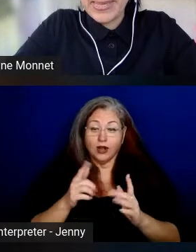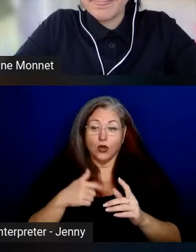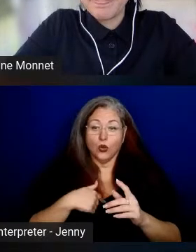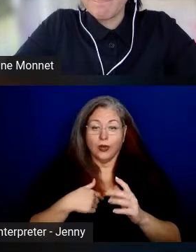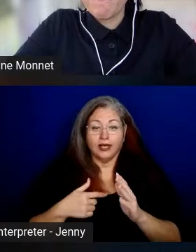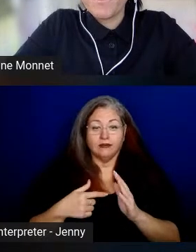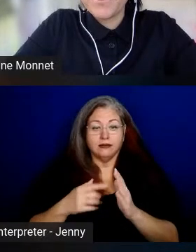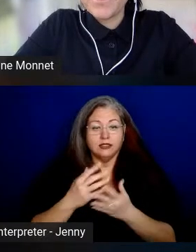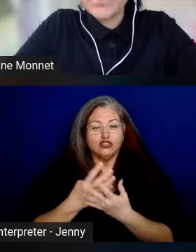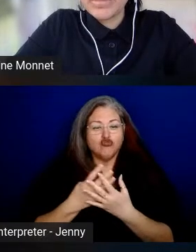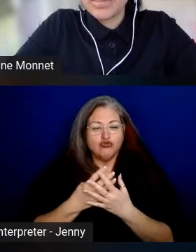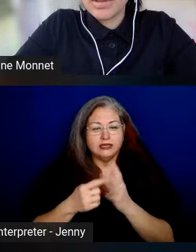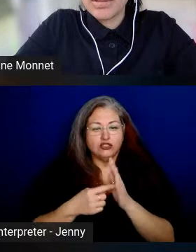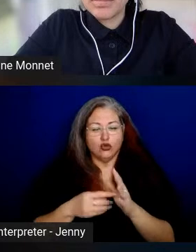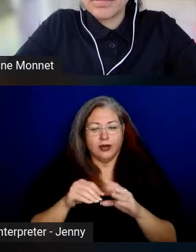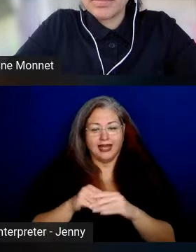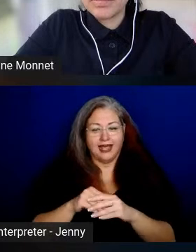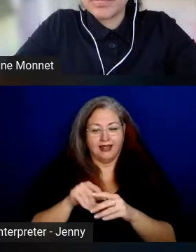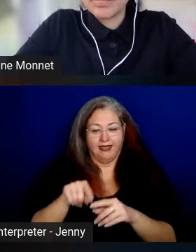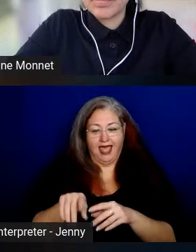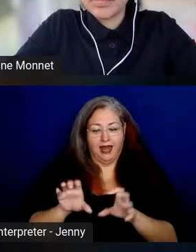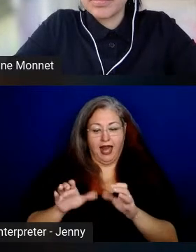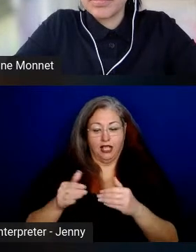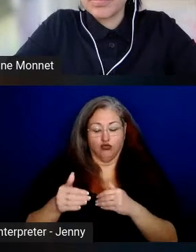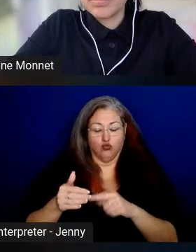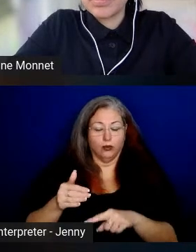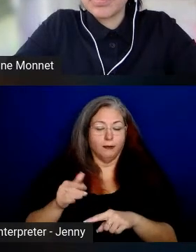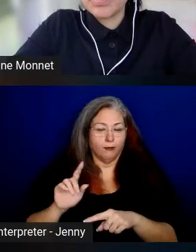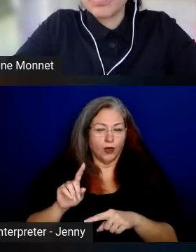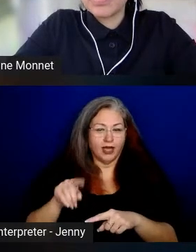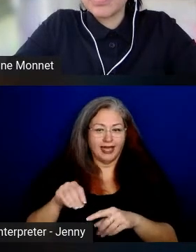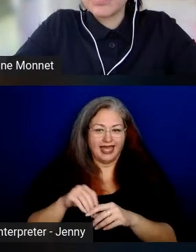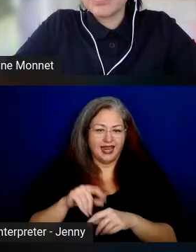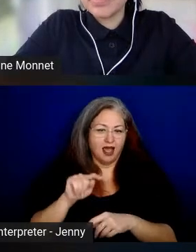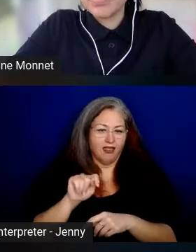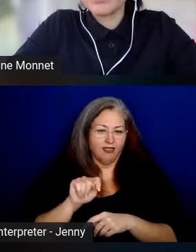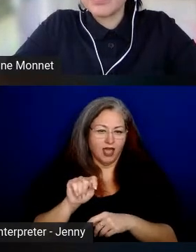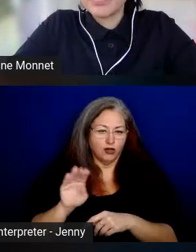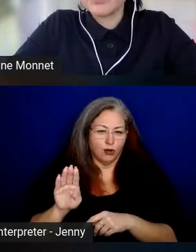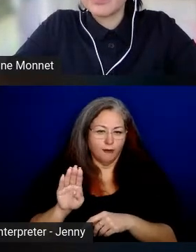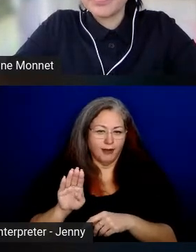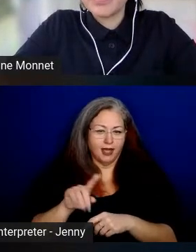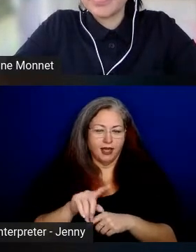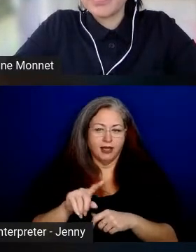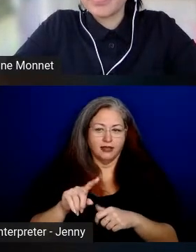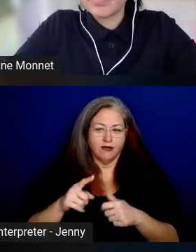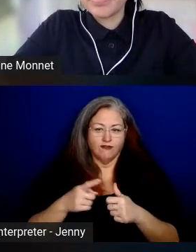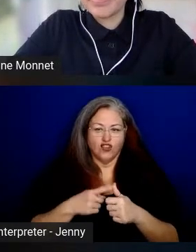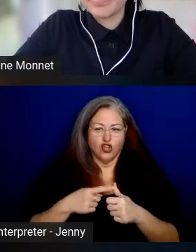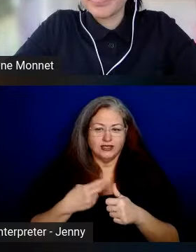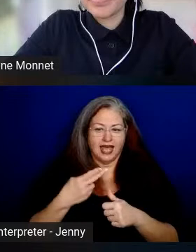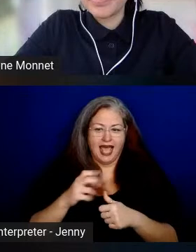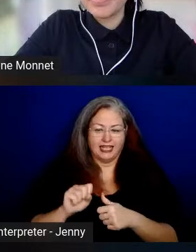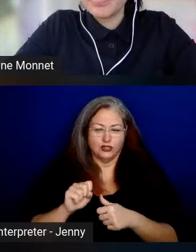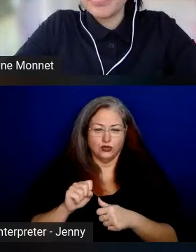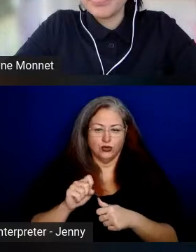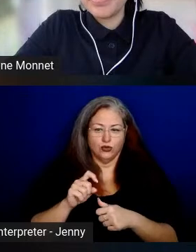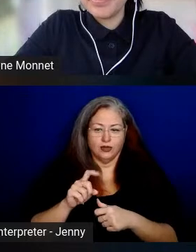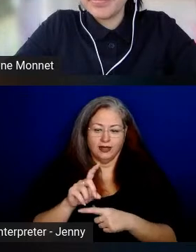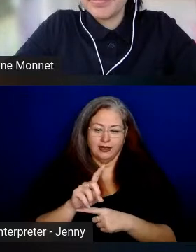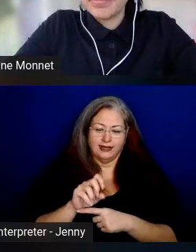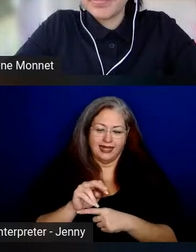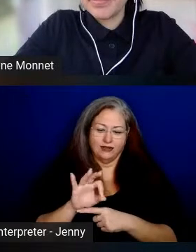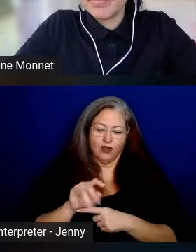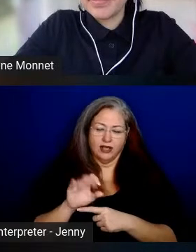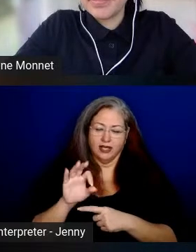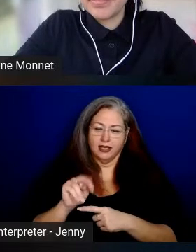film in a classroom in Thunder Bay, mm-hmm. at the First High School, Dennis Franklin Cromartie, where